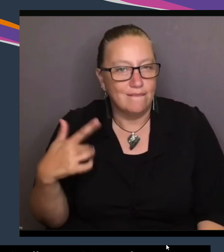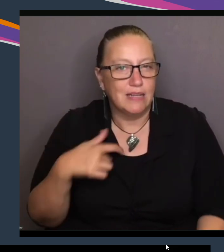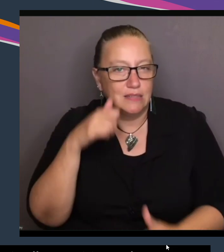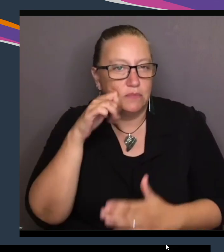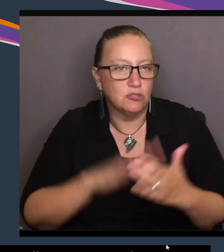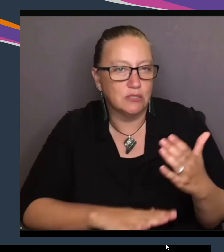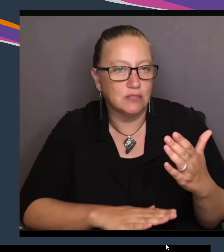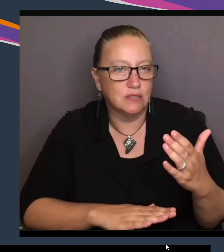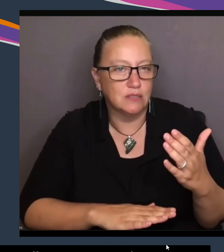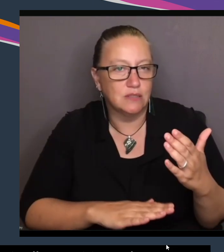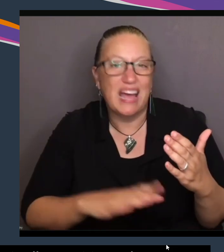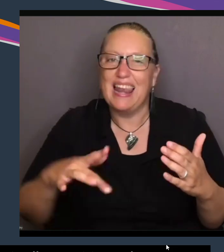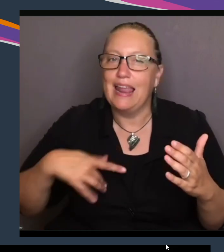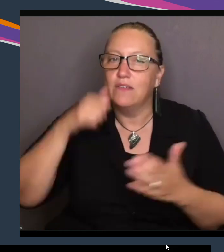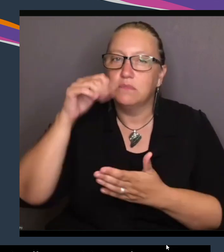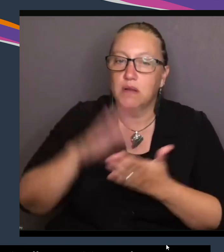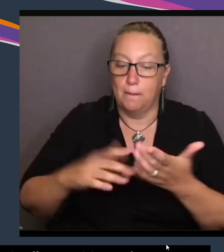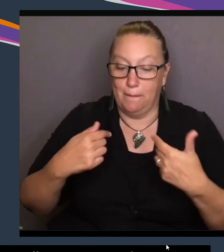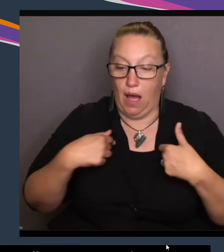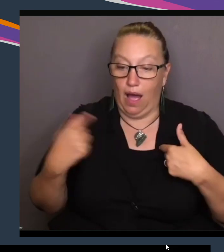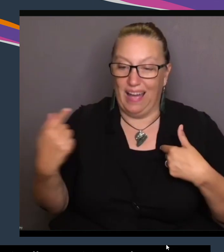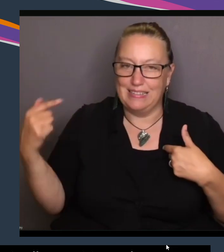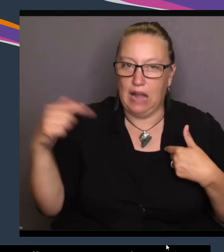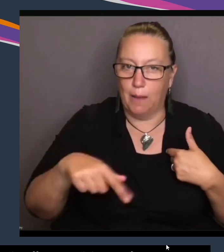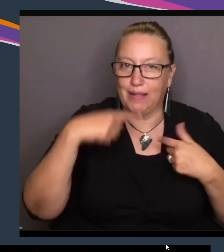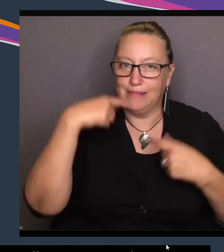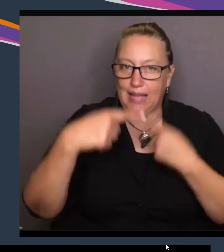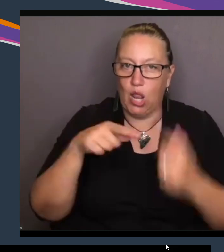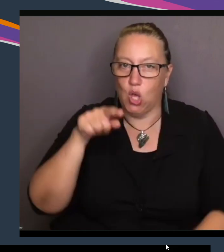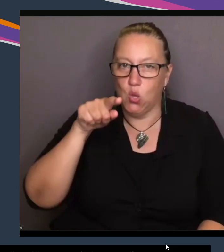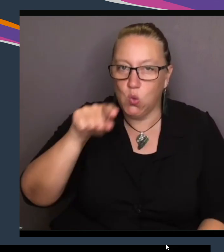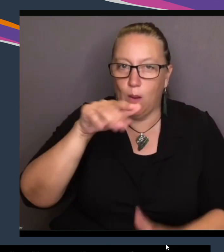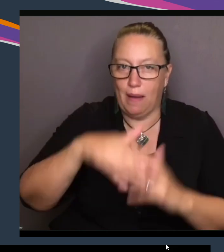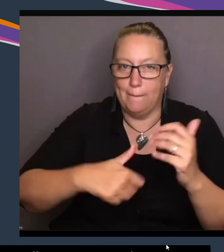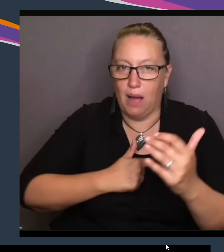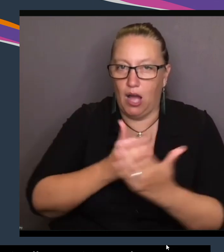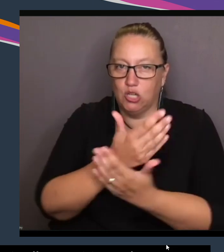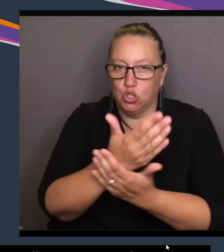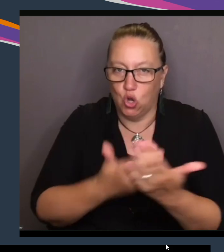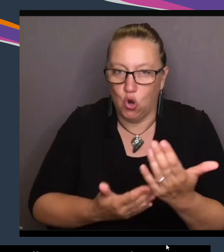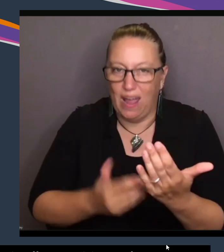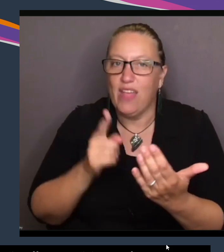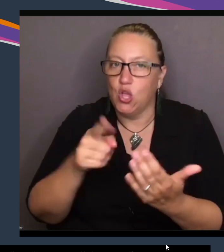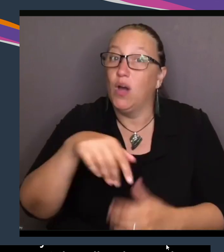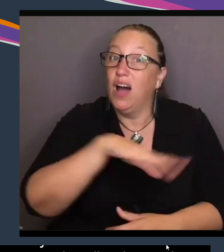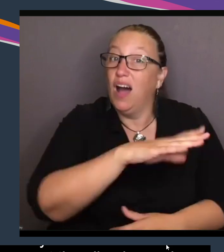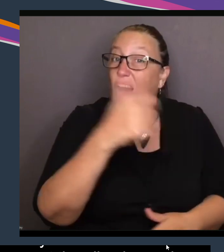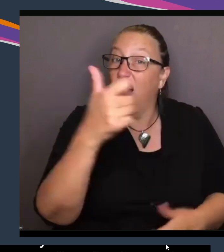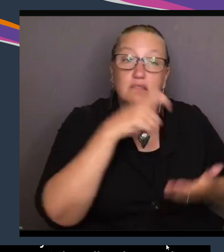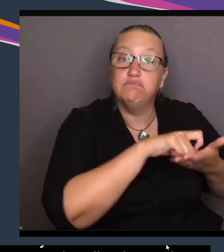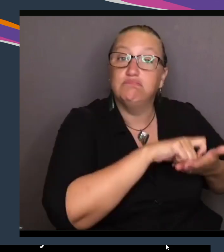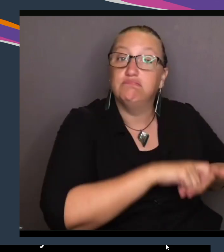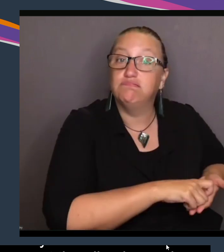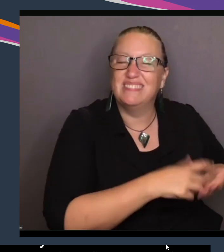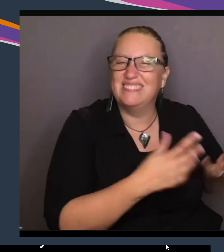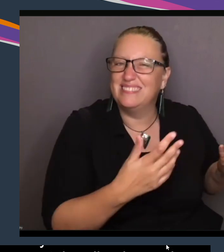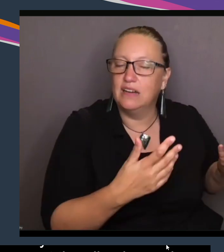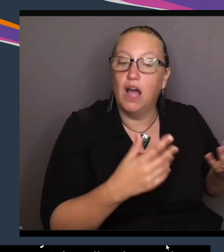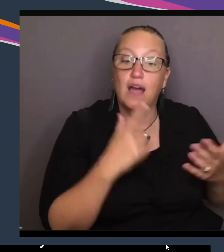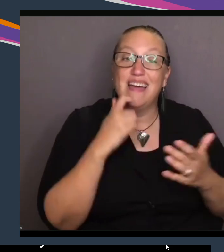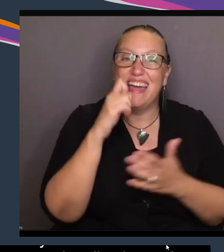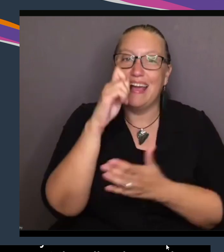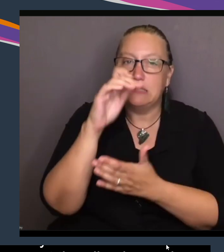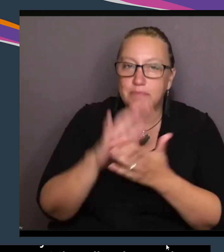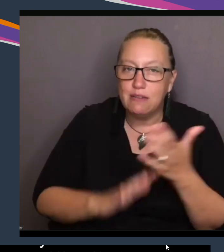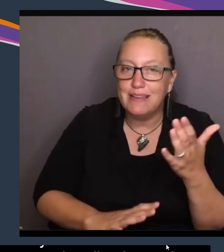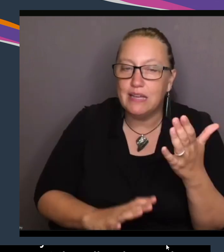coming telling you about my story and then you going away and doing what you can with it. Experiential